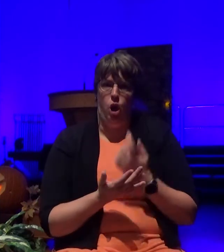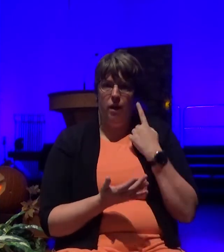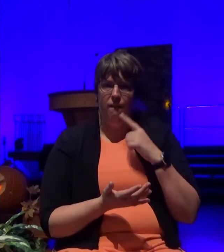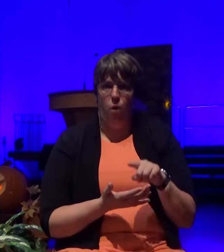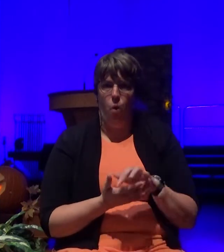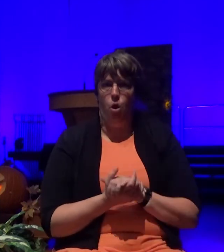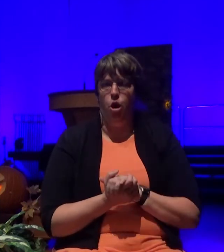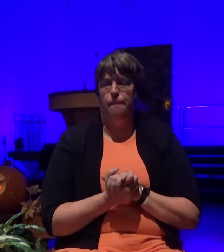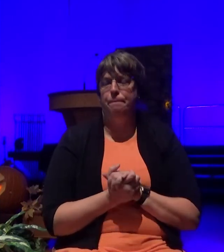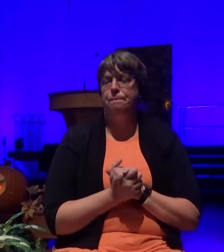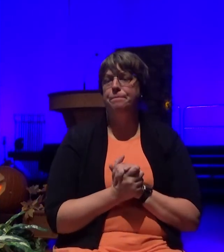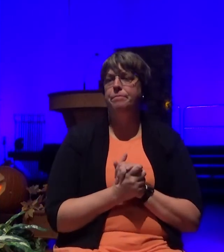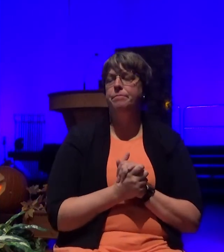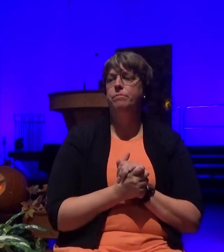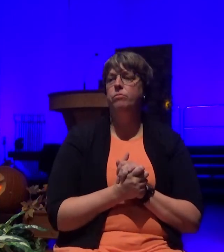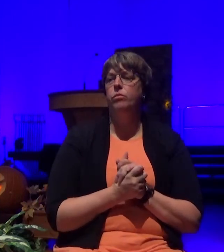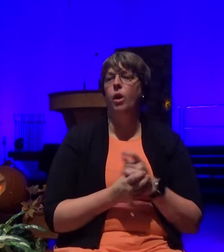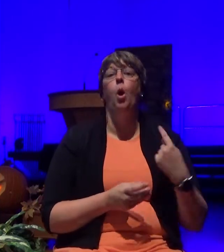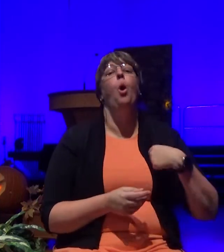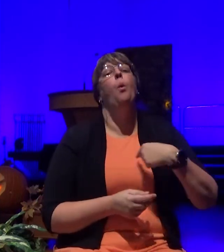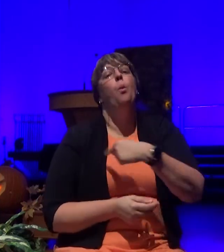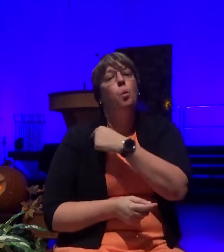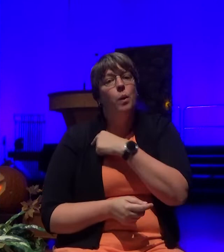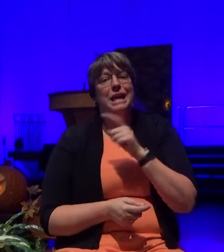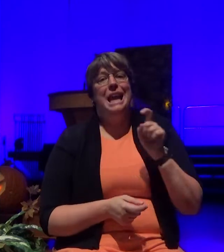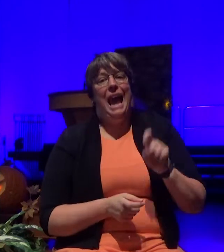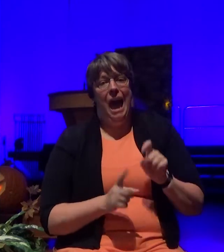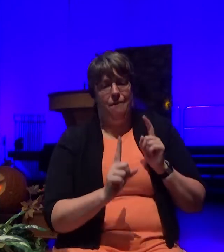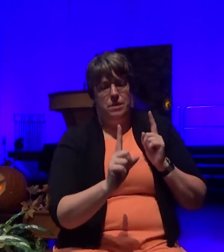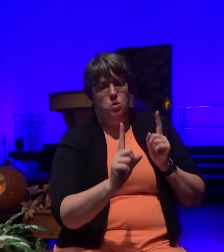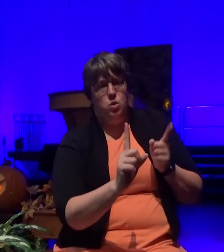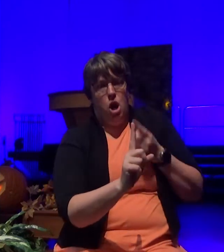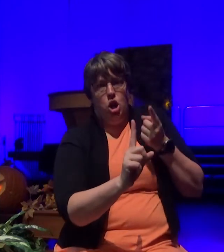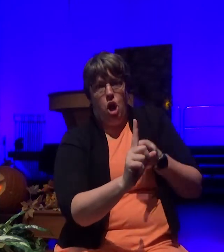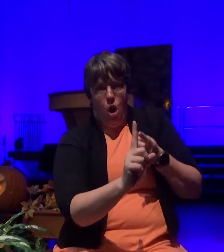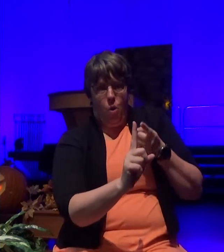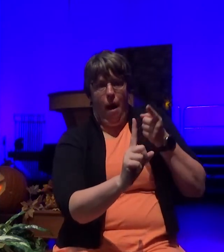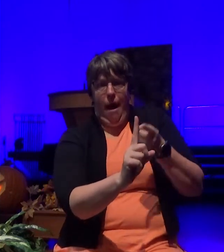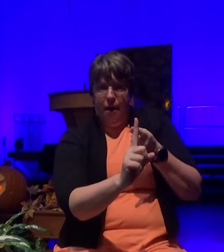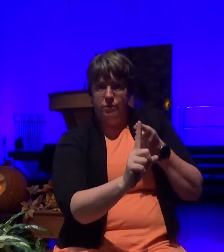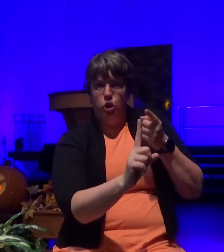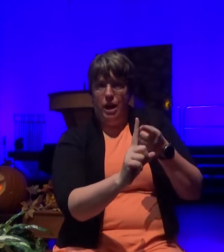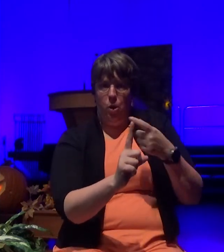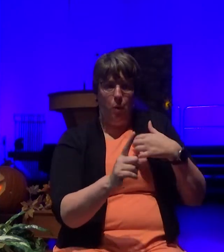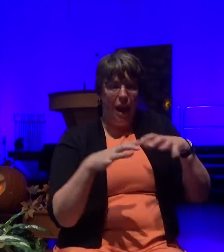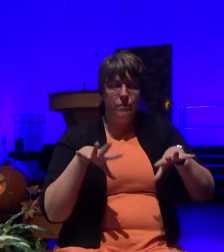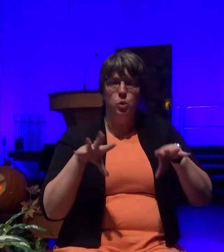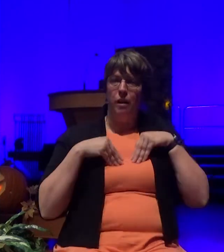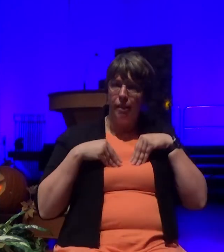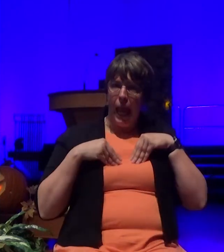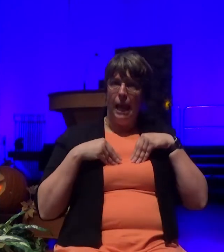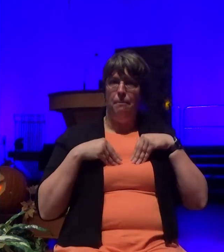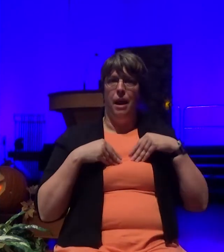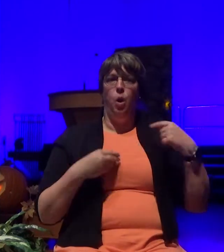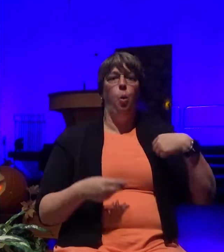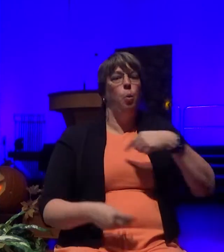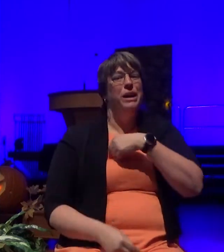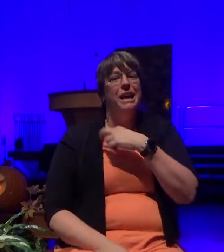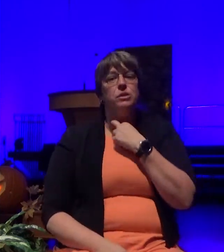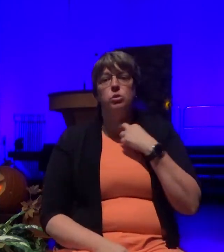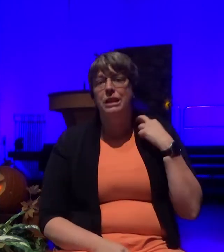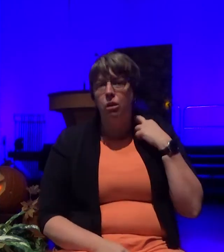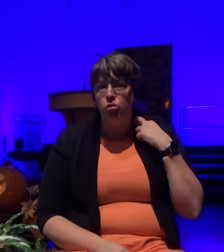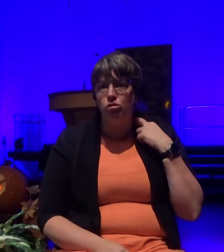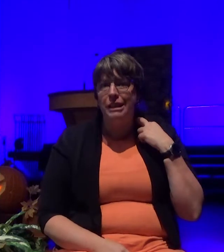We have to cultivate it. We have to claim it. We have to take the risks that allow us to shine that way.